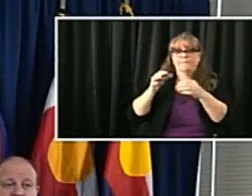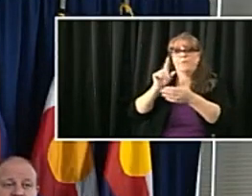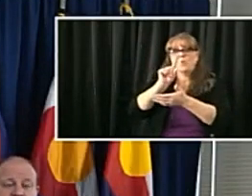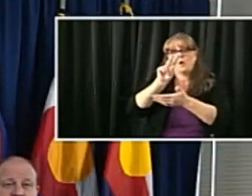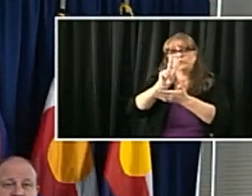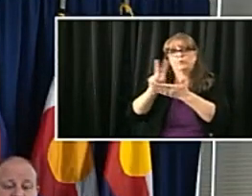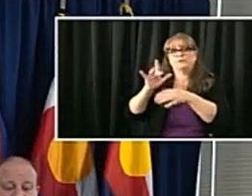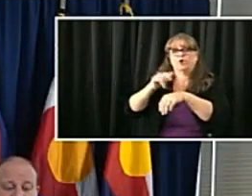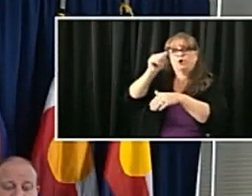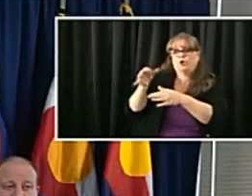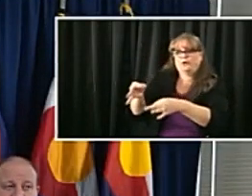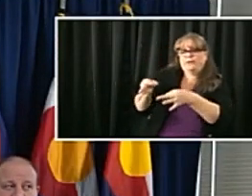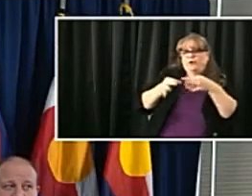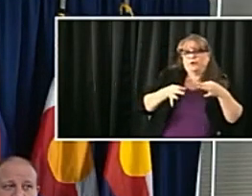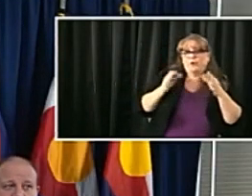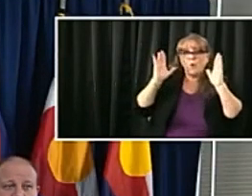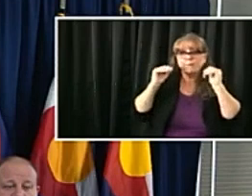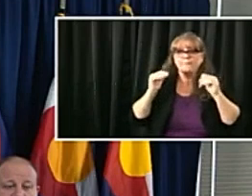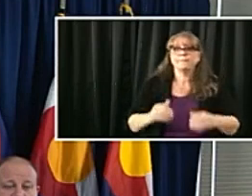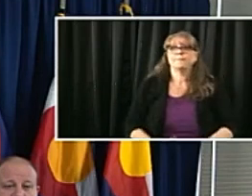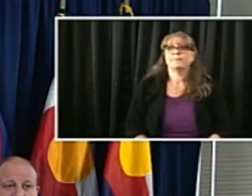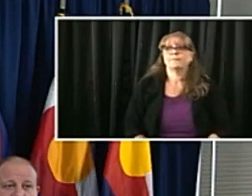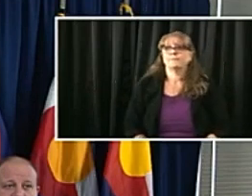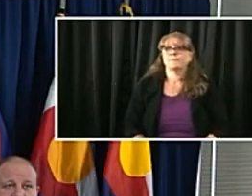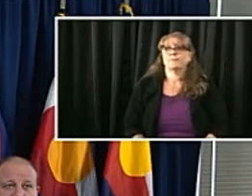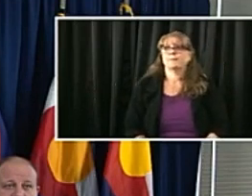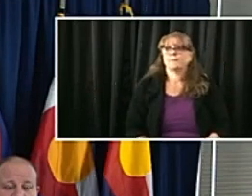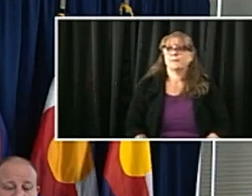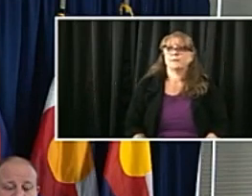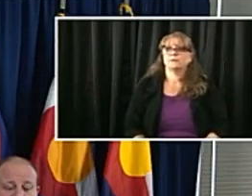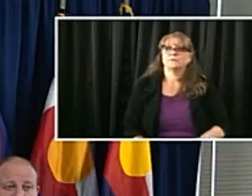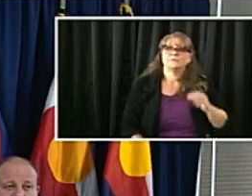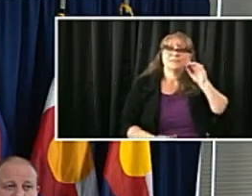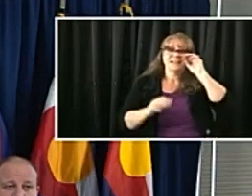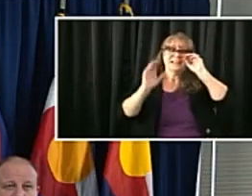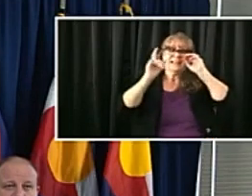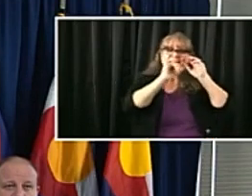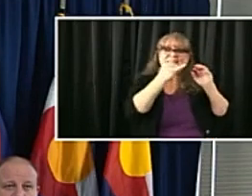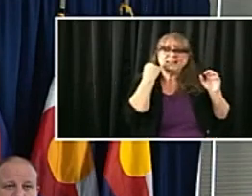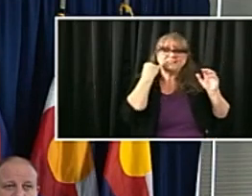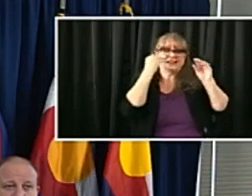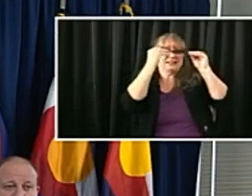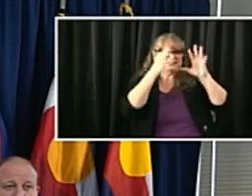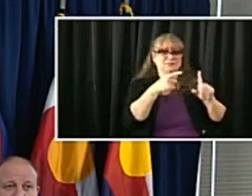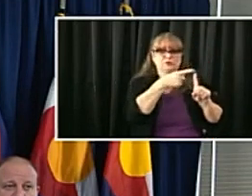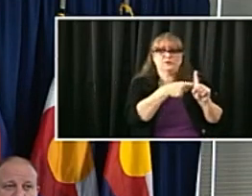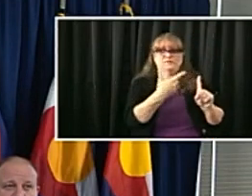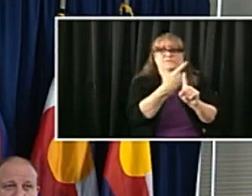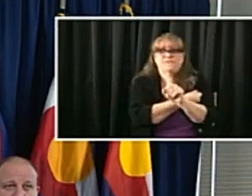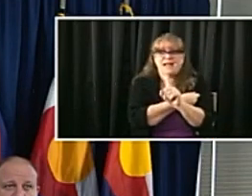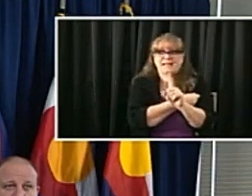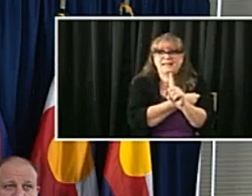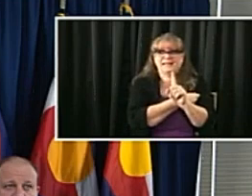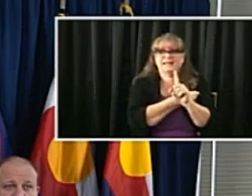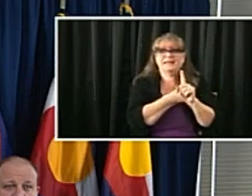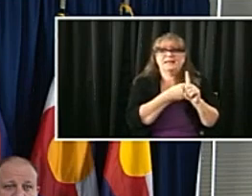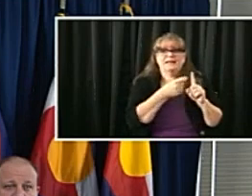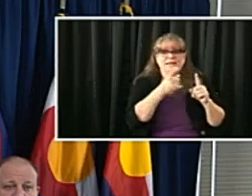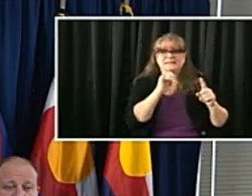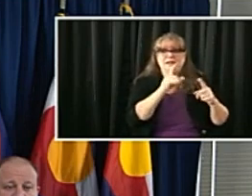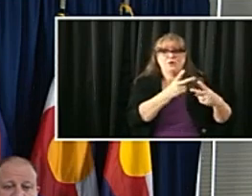A quick follow-up, if I could. Would you expect that vaccinated teachers would still quarantine after exposure, or would you revise the quarantine